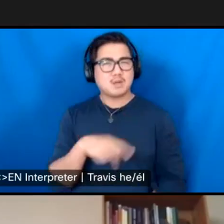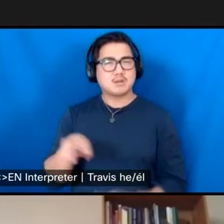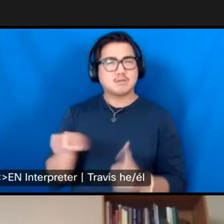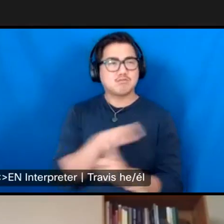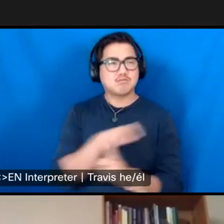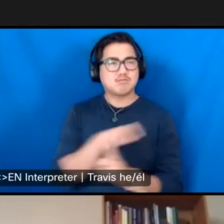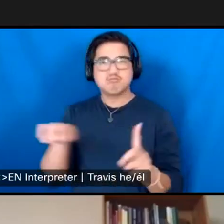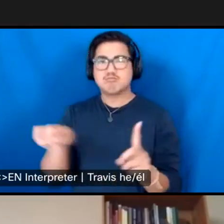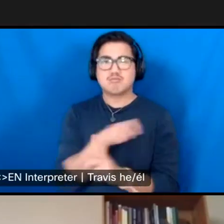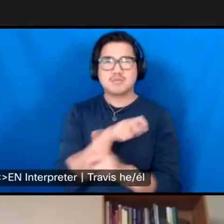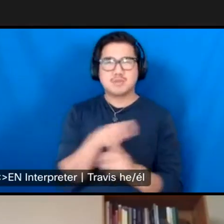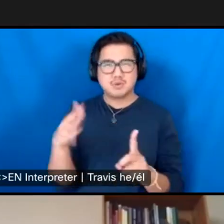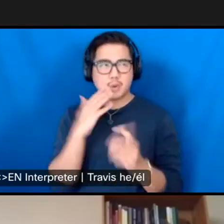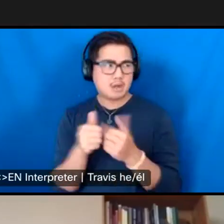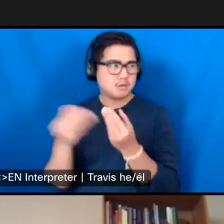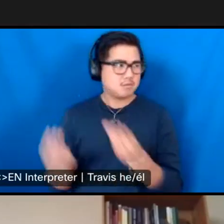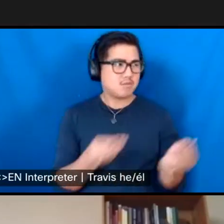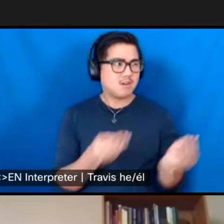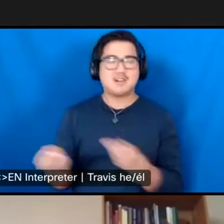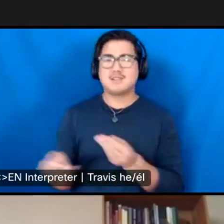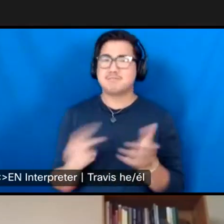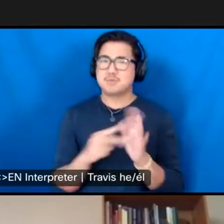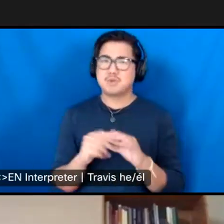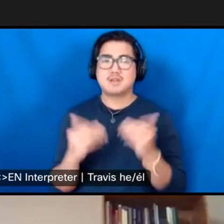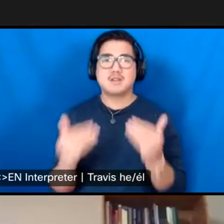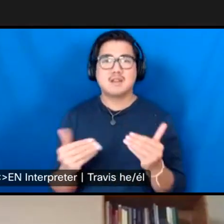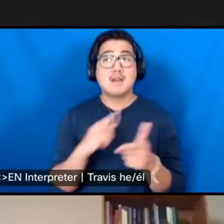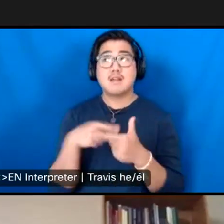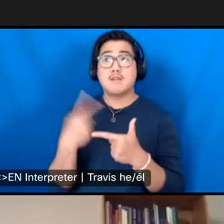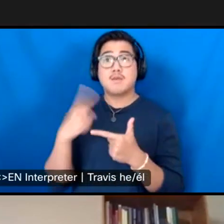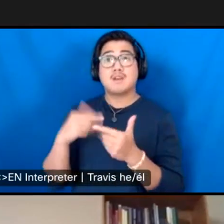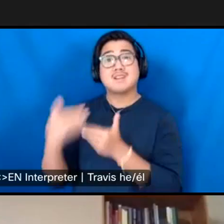guides the next generation of practitioners.